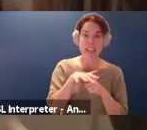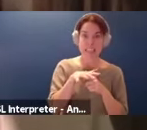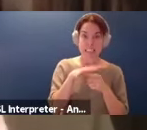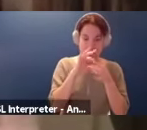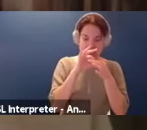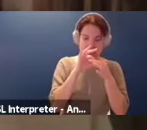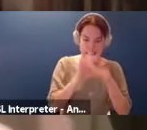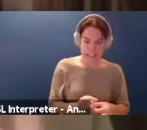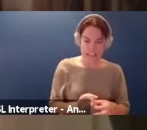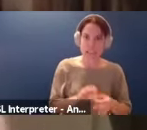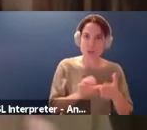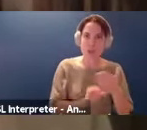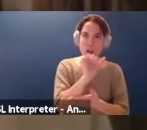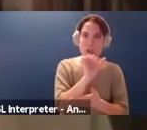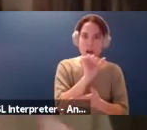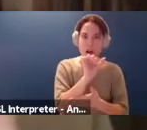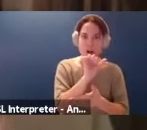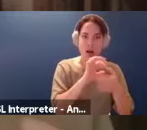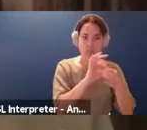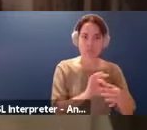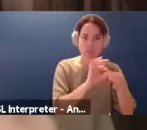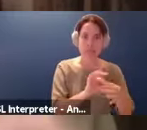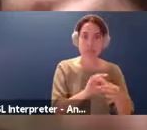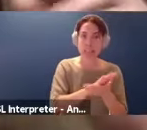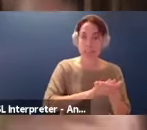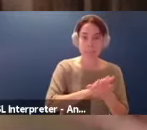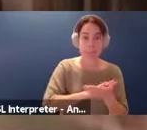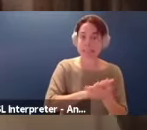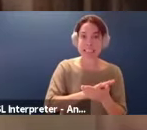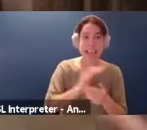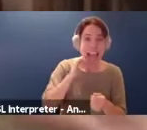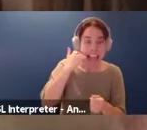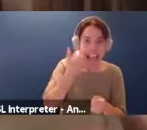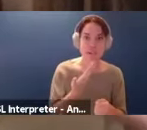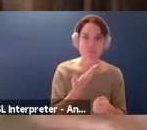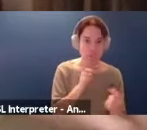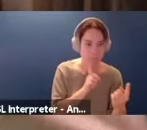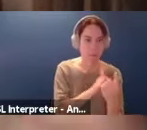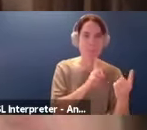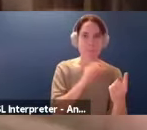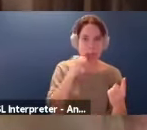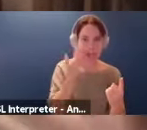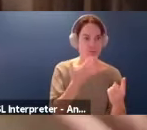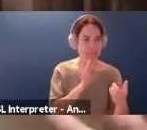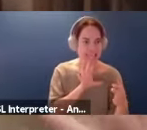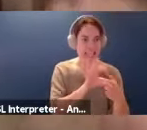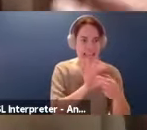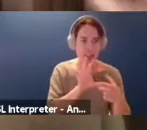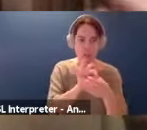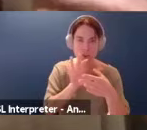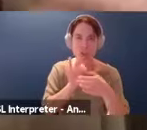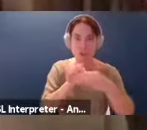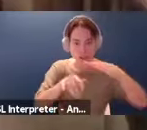interactions uh between people of different races although there is no such thing as race actually but what are